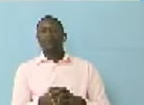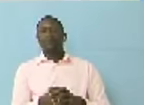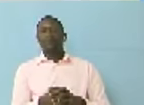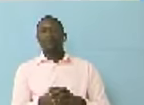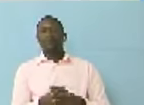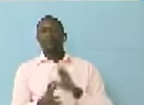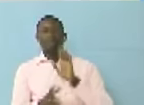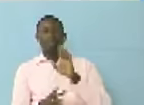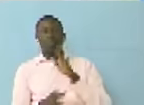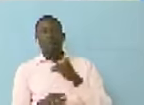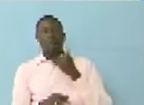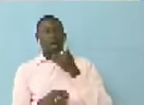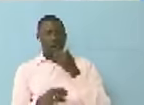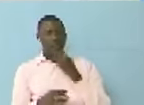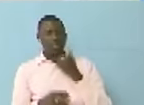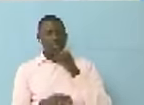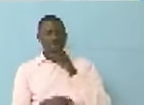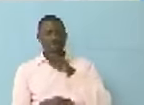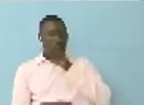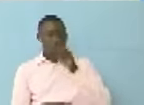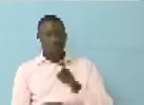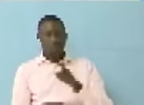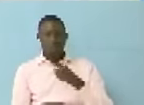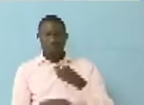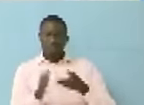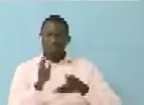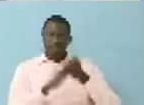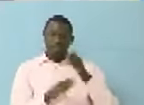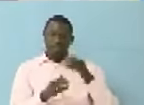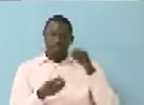some questions and then when we pass this point you can go